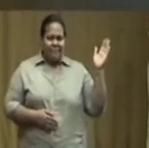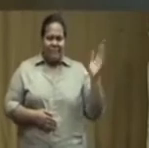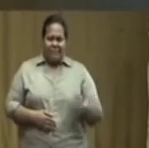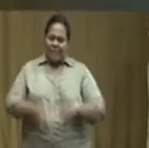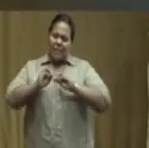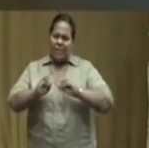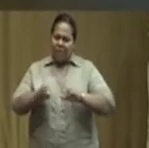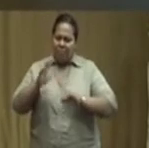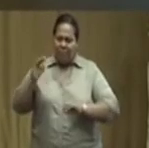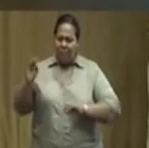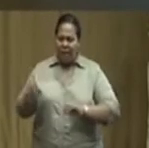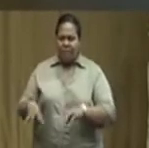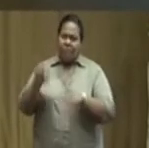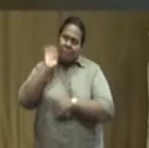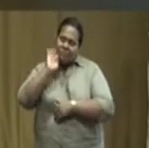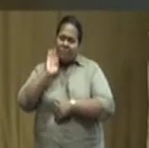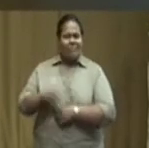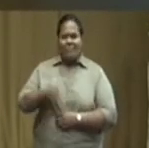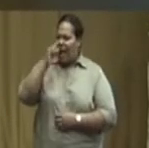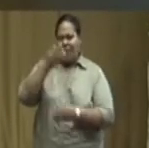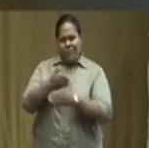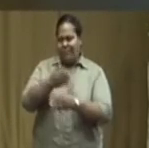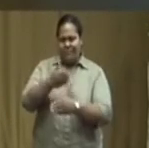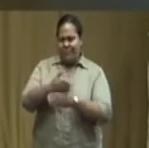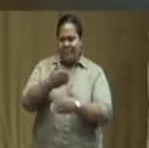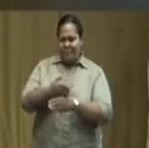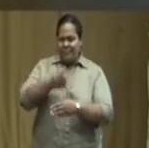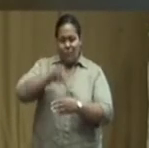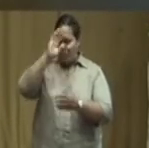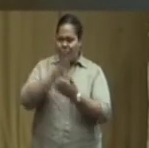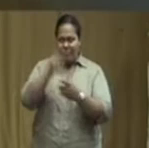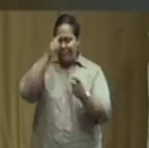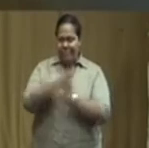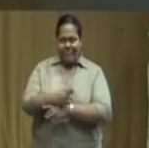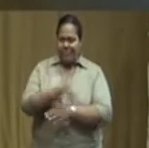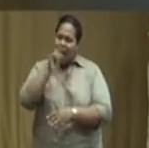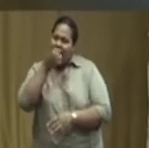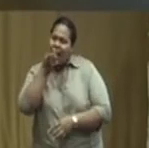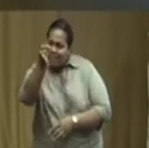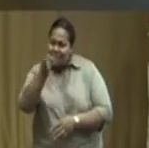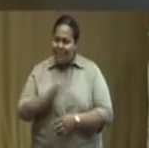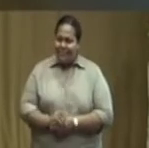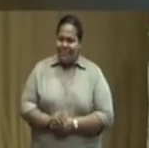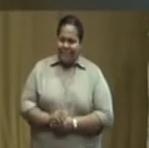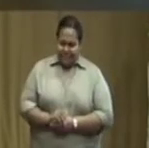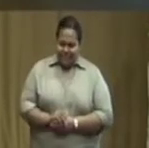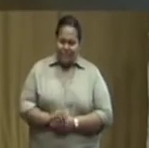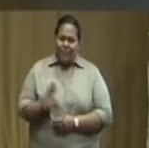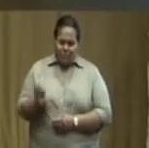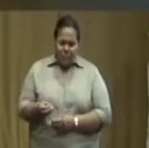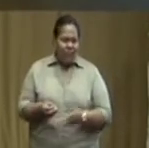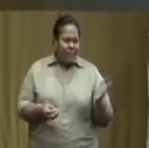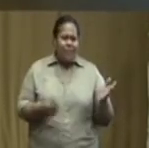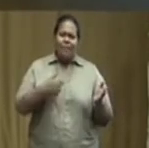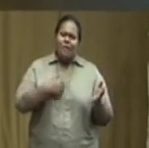work, and the students basically cannot fulfill the graduate outcomes for literature. So for a while, when I arrived, I just